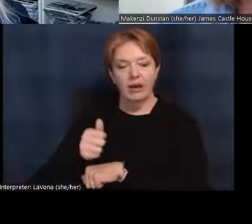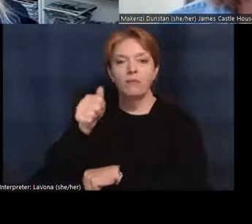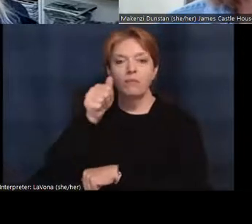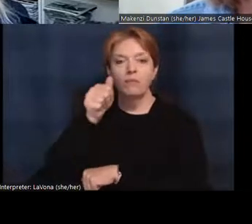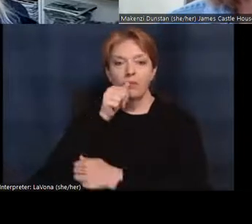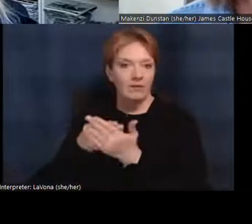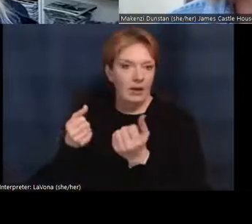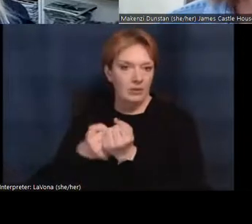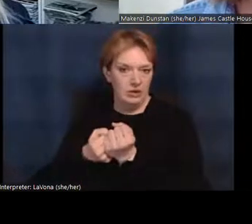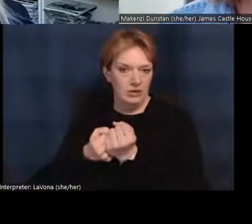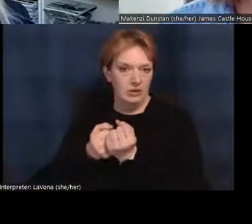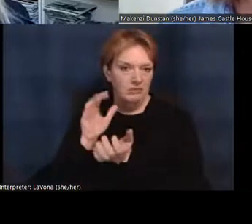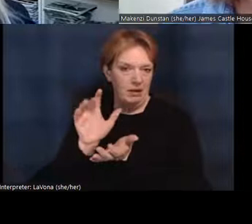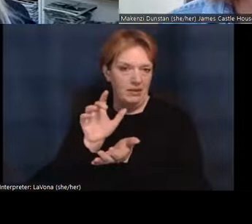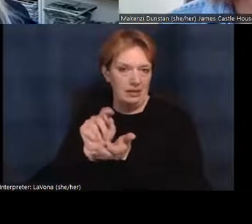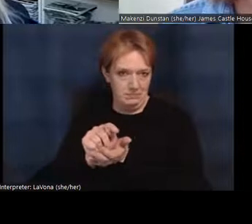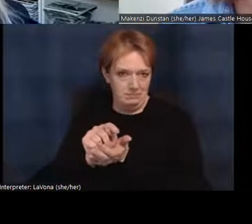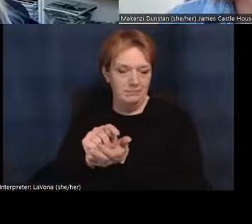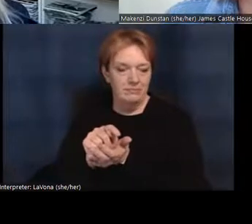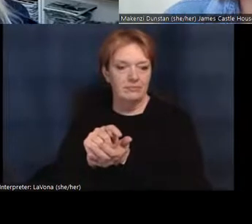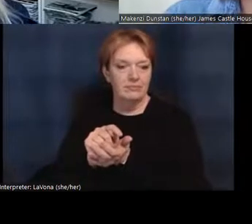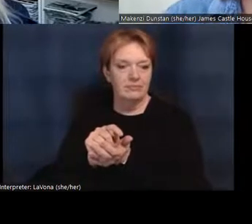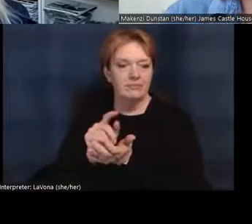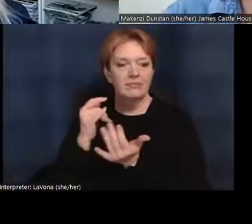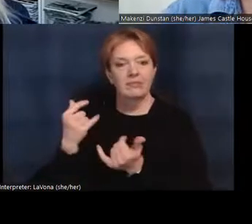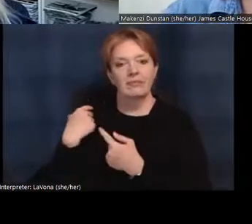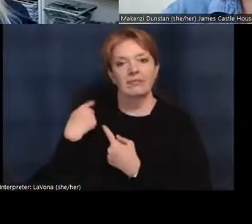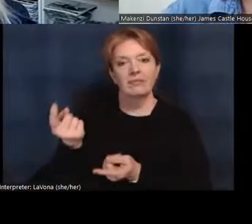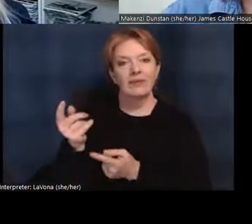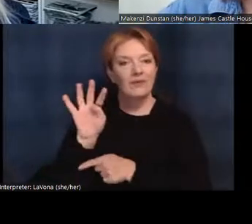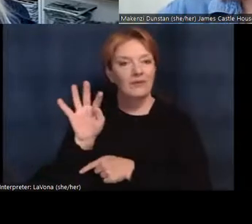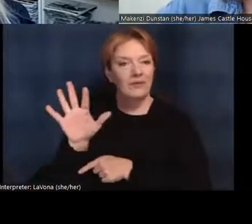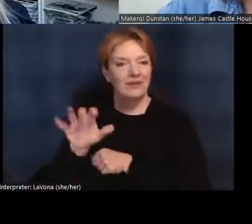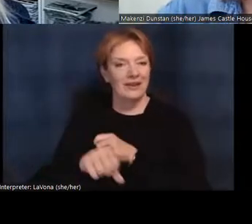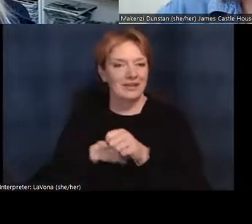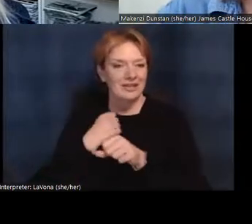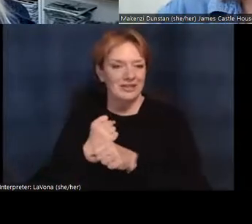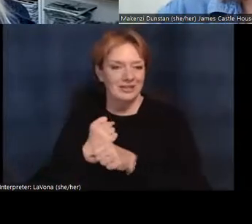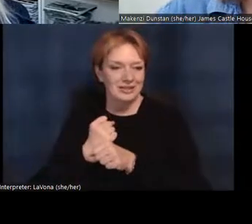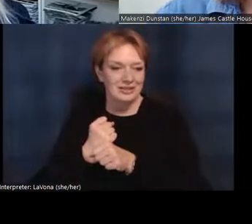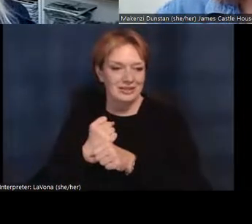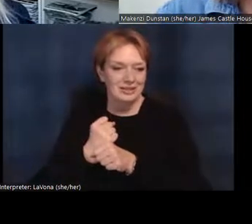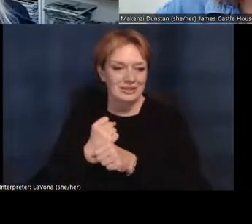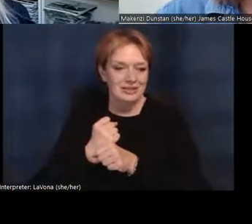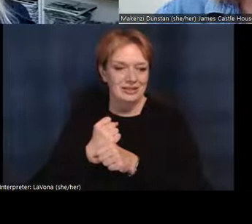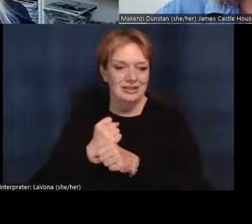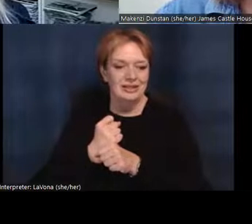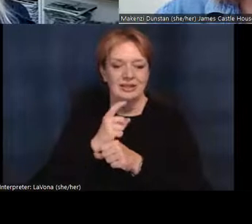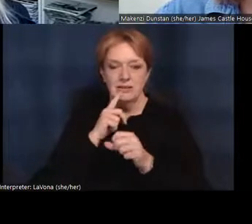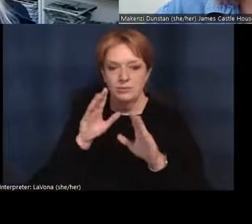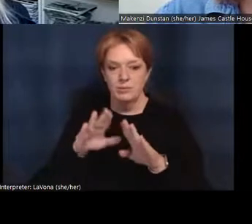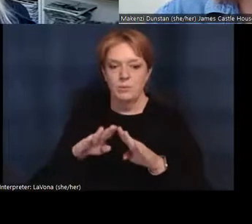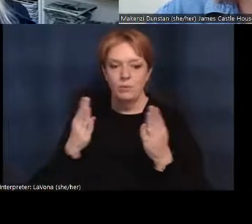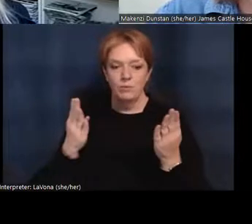that point. So it's been 45 years now, open to the public, and